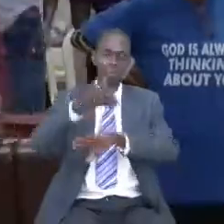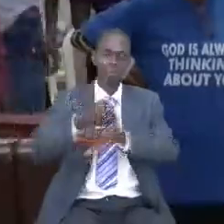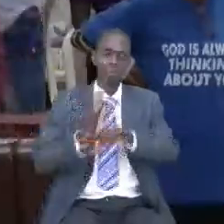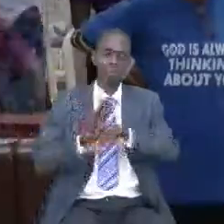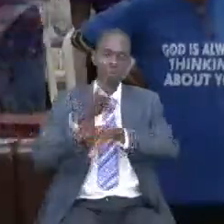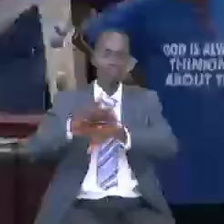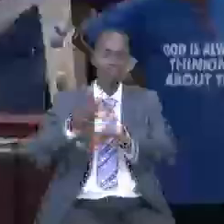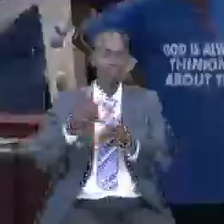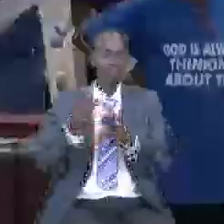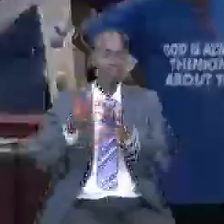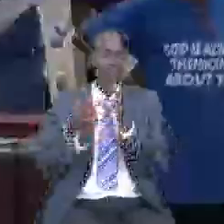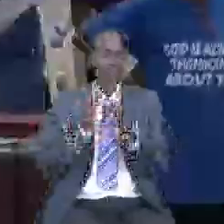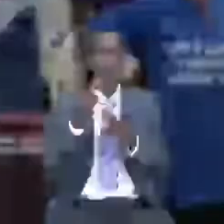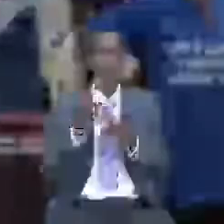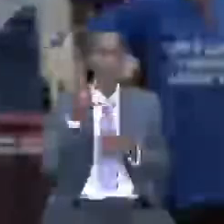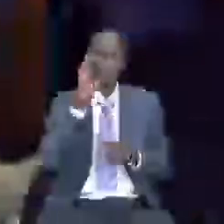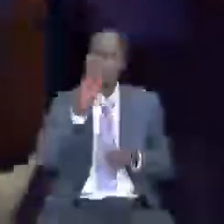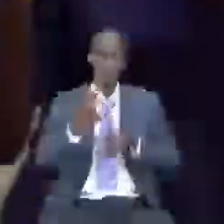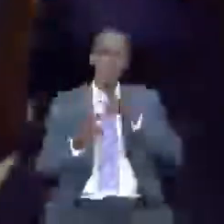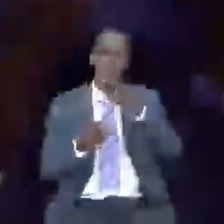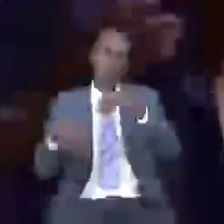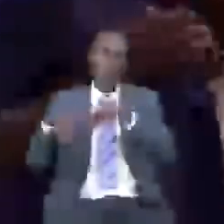Amen. Amen.